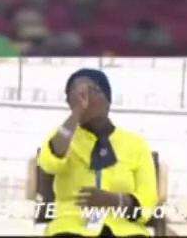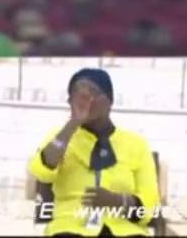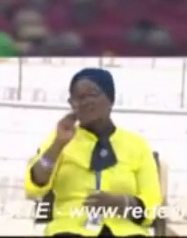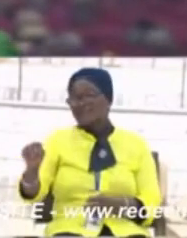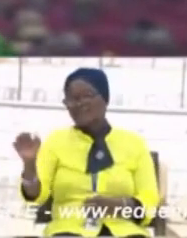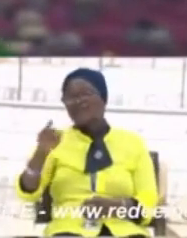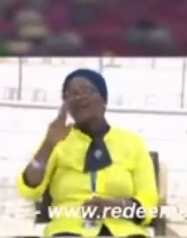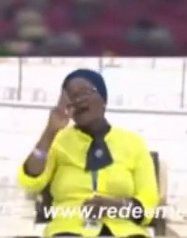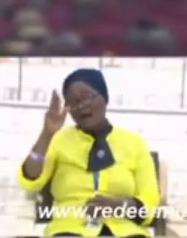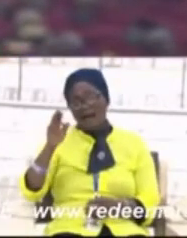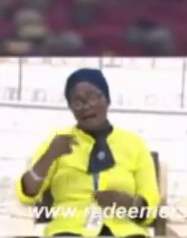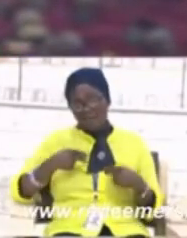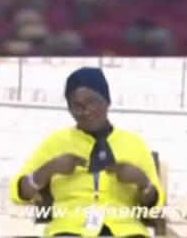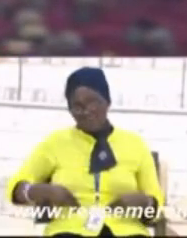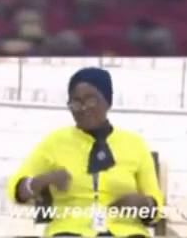They do sleep.